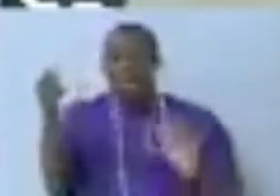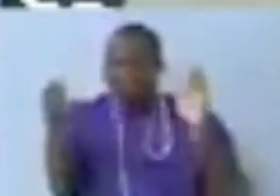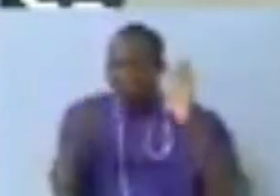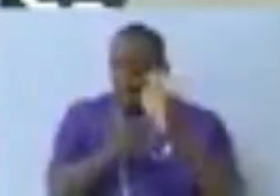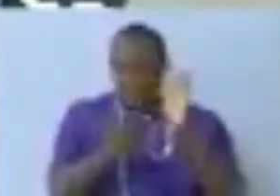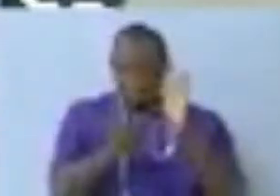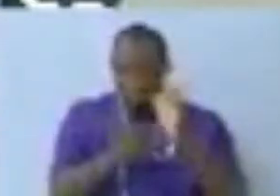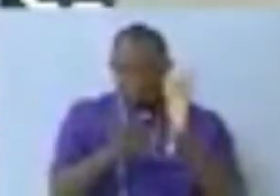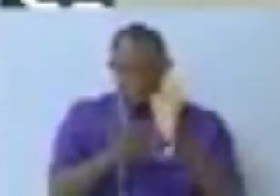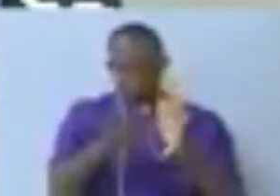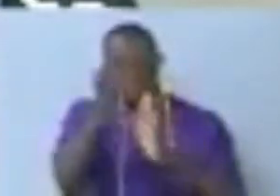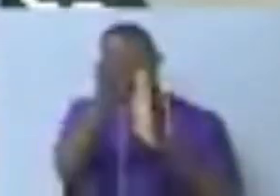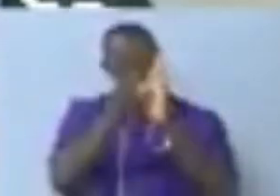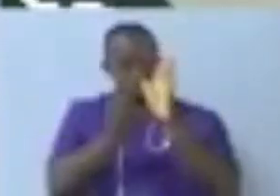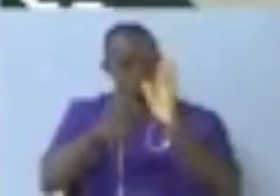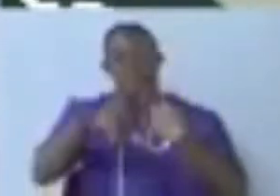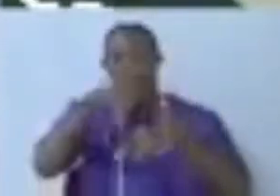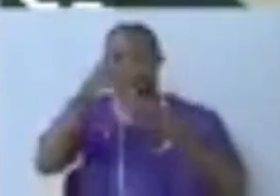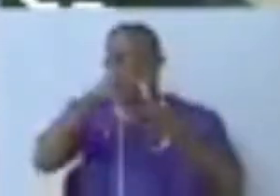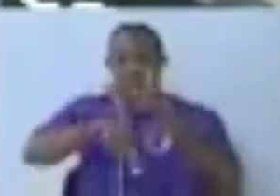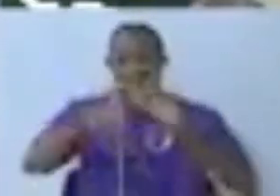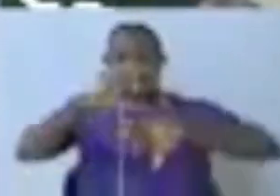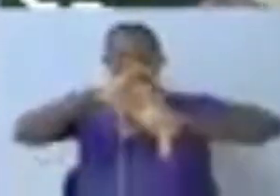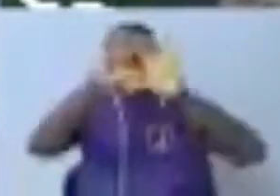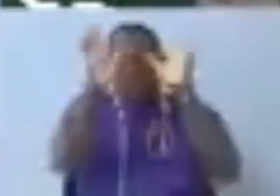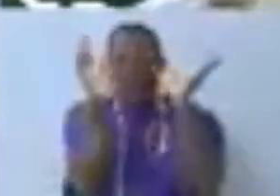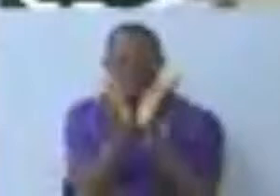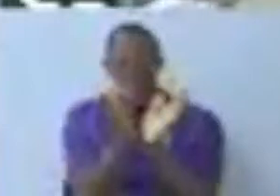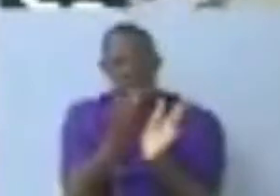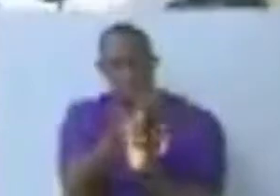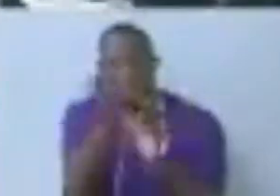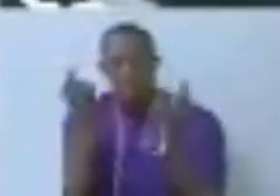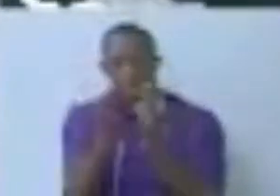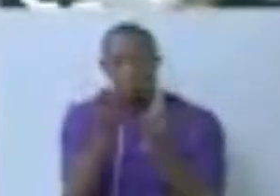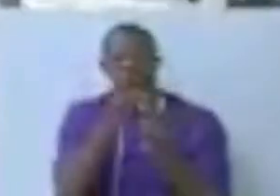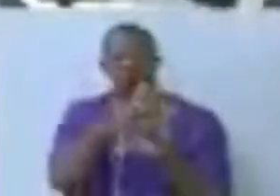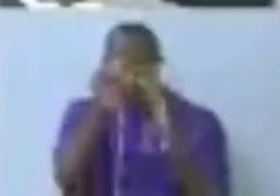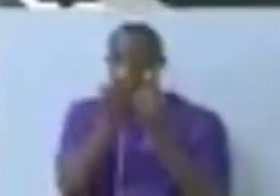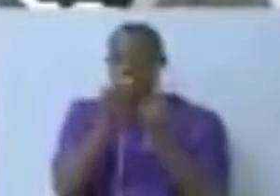significant issue in all of this. Mr. Jobarteh,